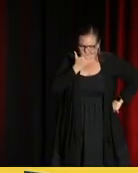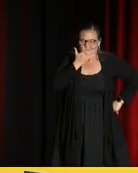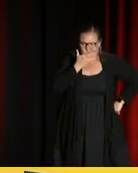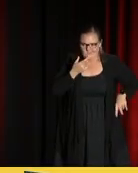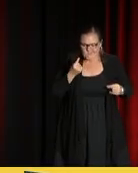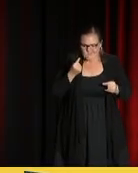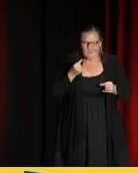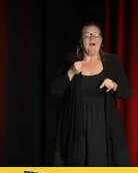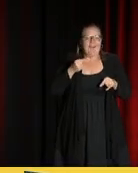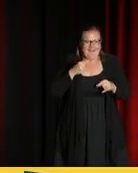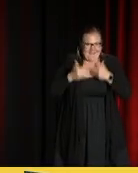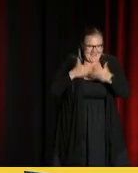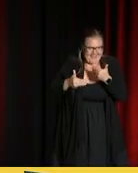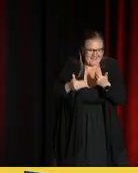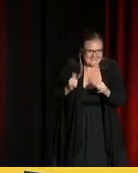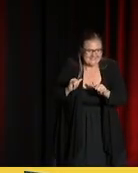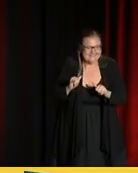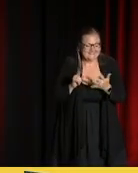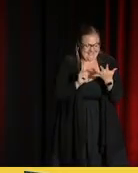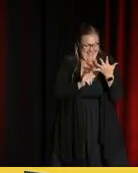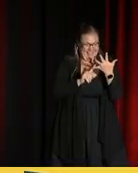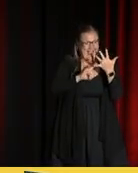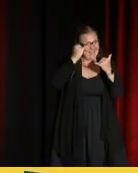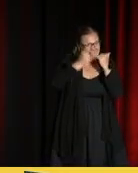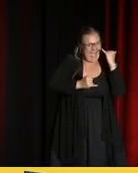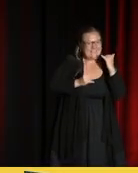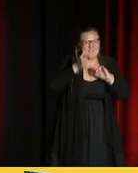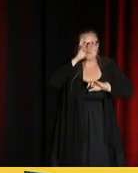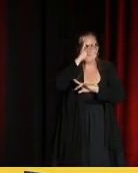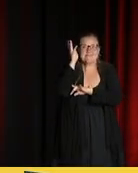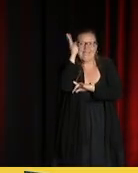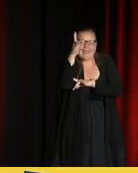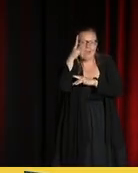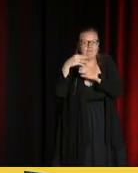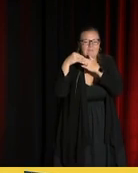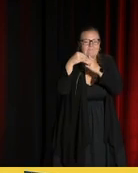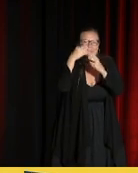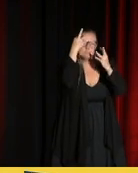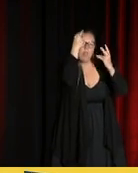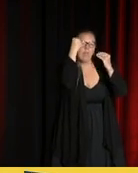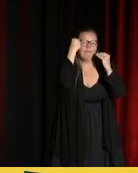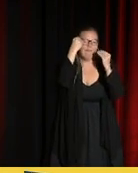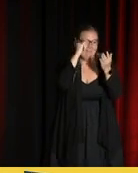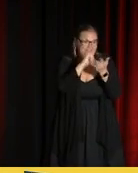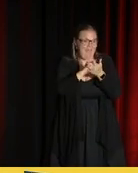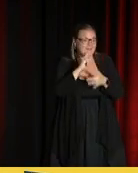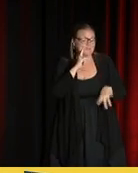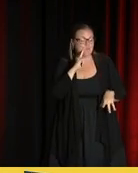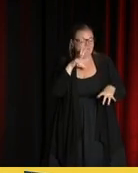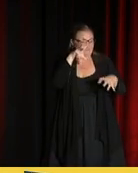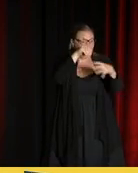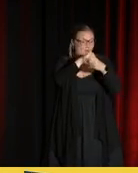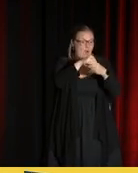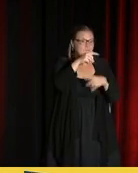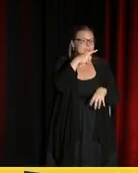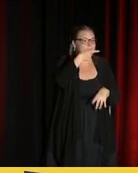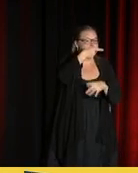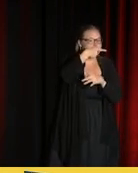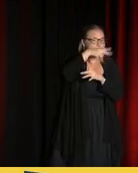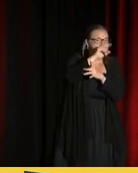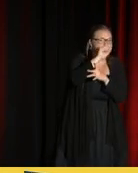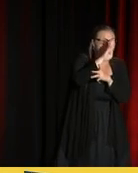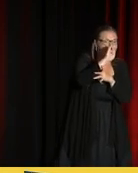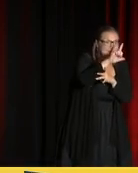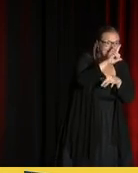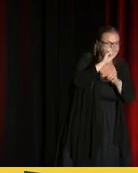then lastly, it's about creativity or flexible thinking. So working in public education, I will say